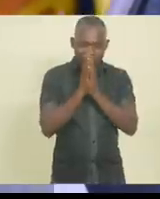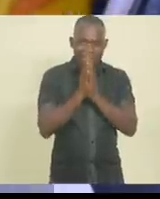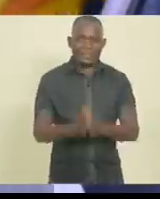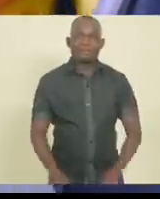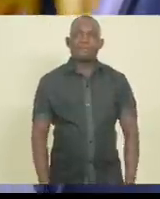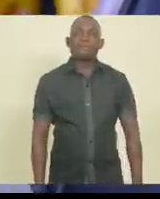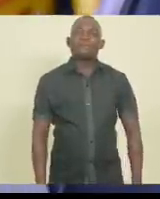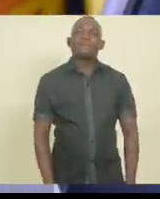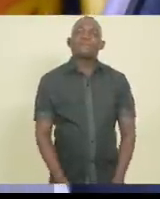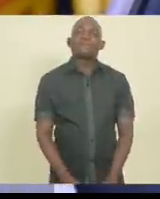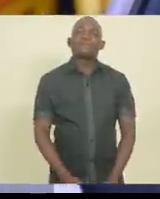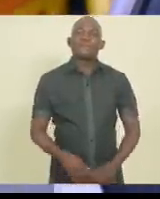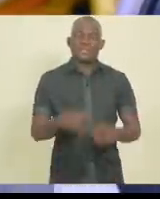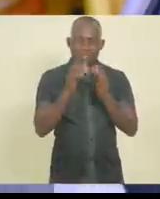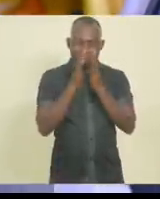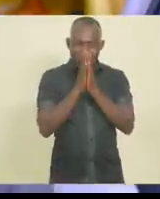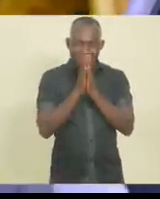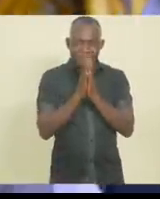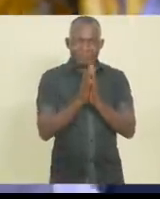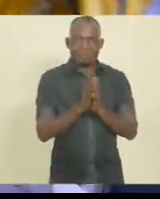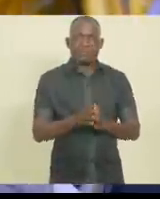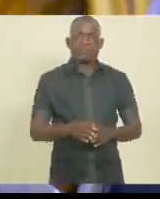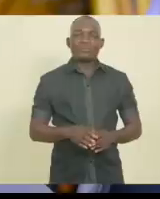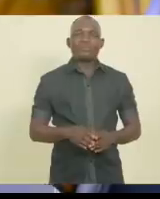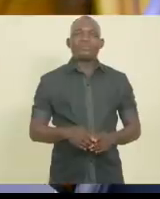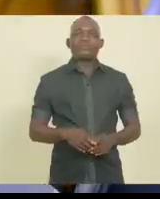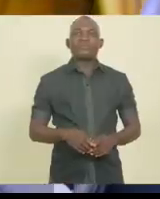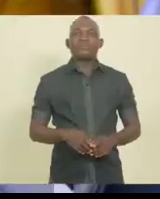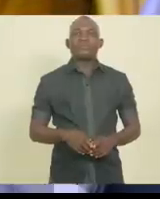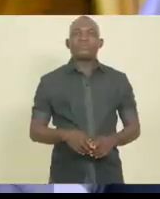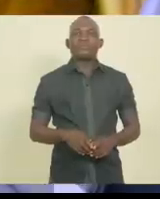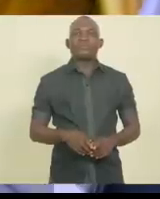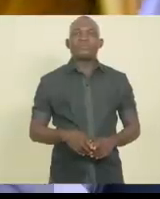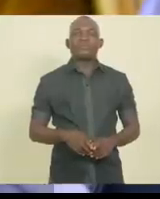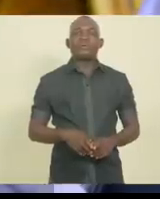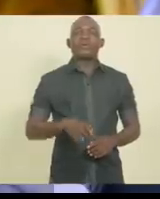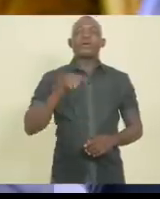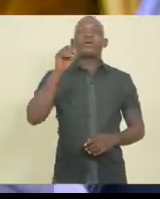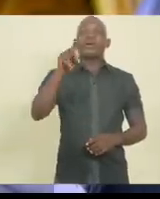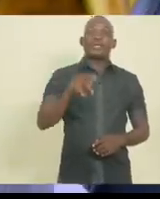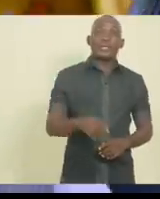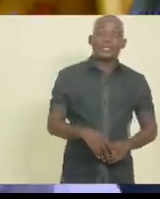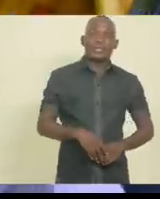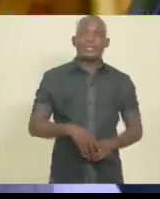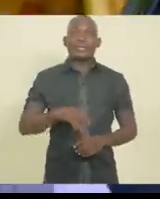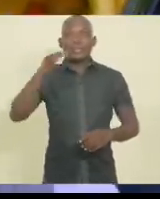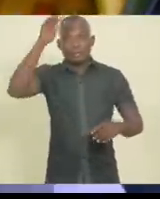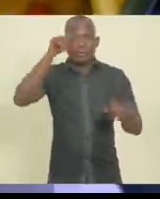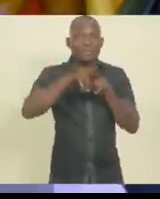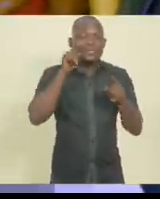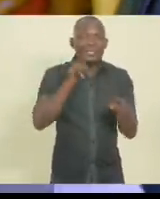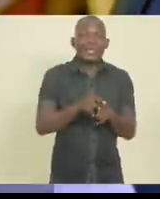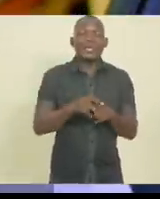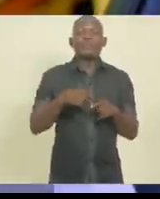Yo, and you are near for. Who could do Namiton? Why wouldn't you mean your binder? Why would you see